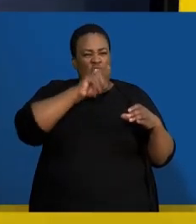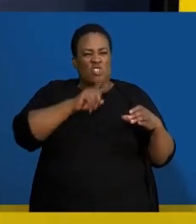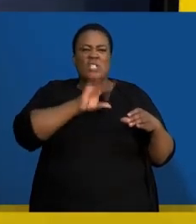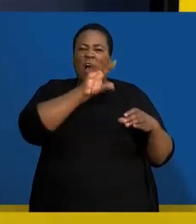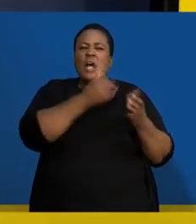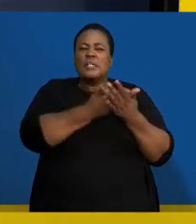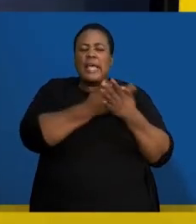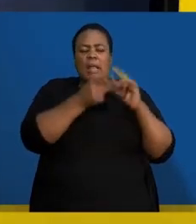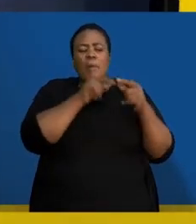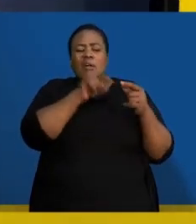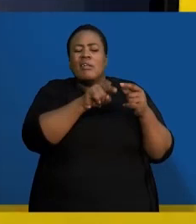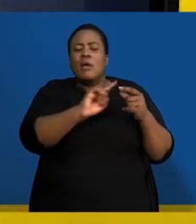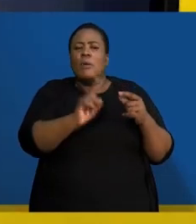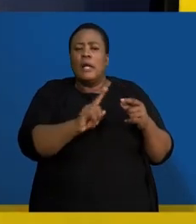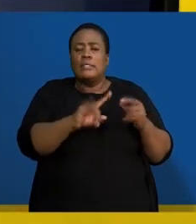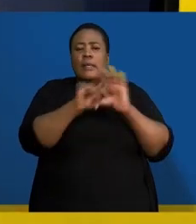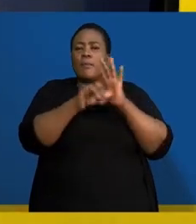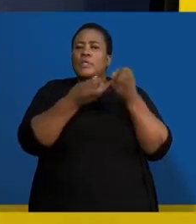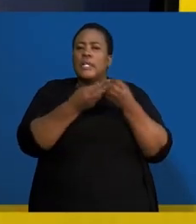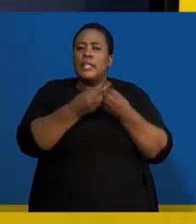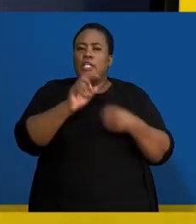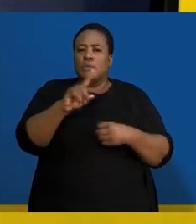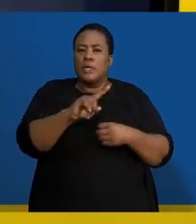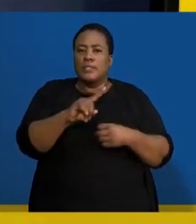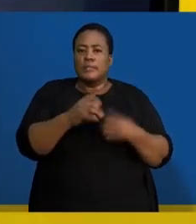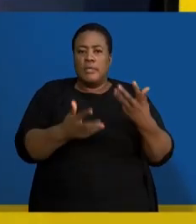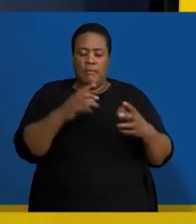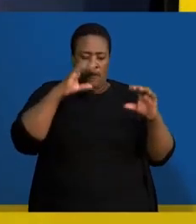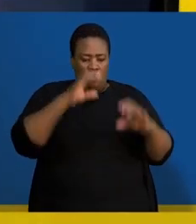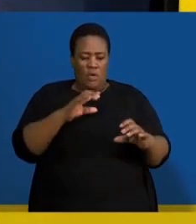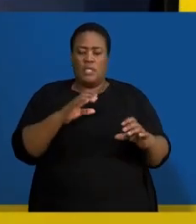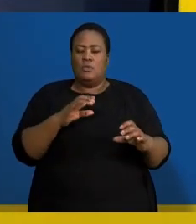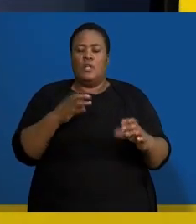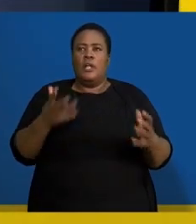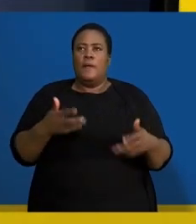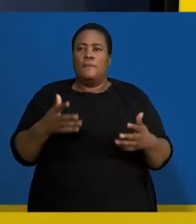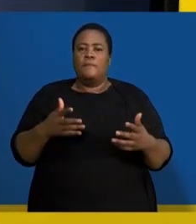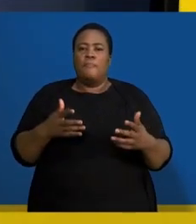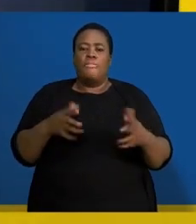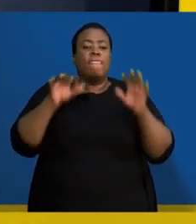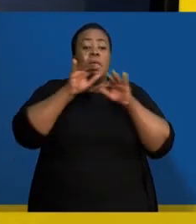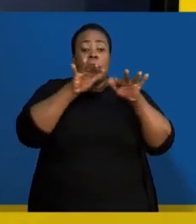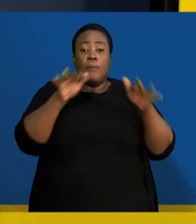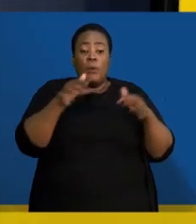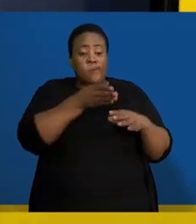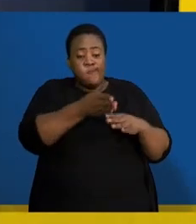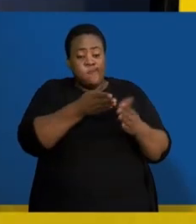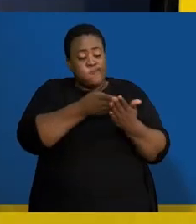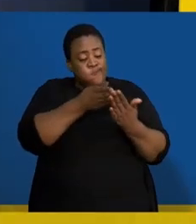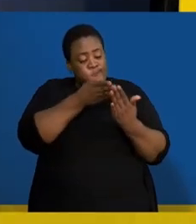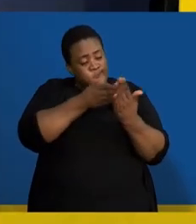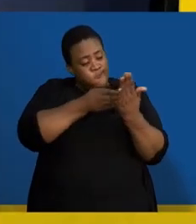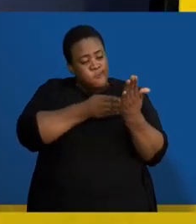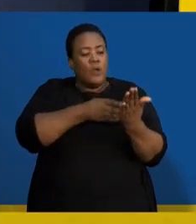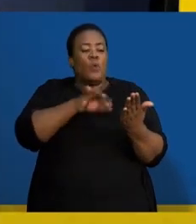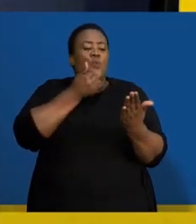are the important things? So you'd have to look at things like the key figures, that is the people. So look at the names of the